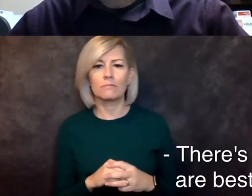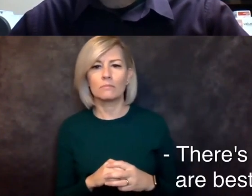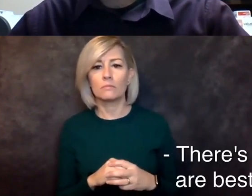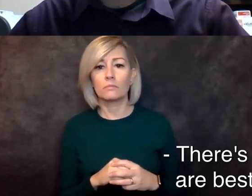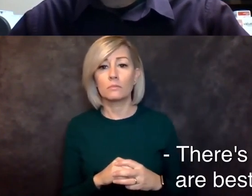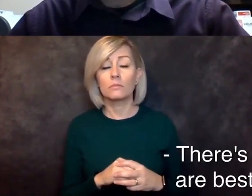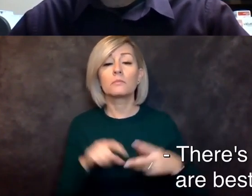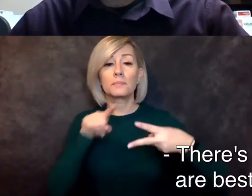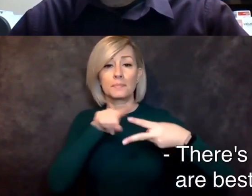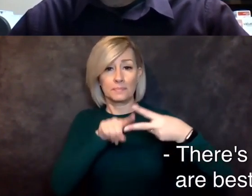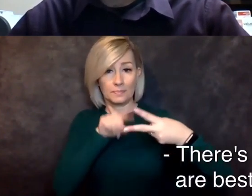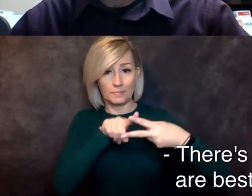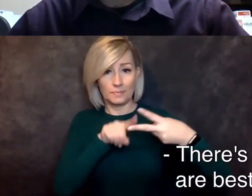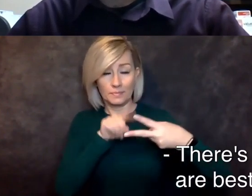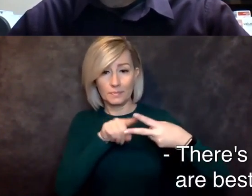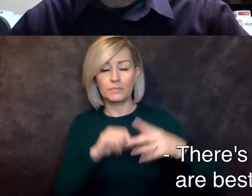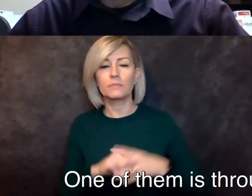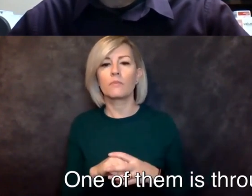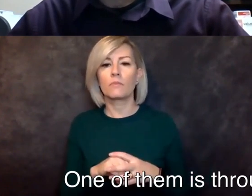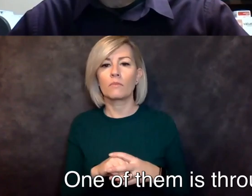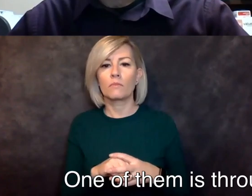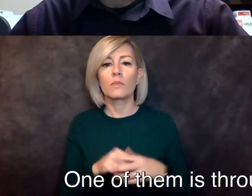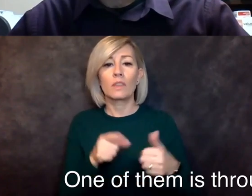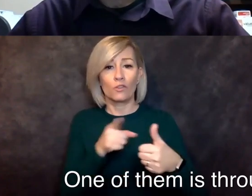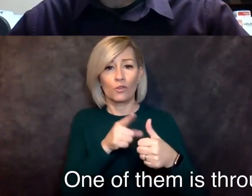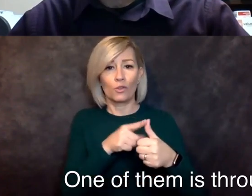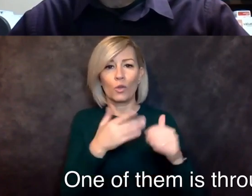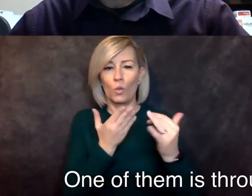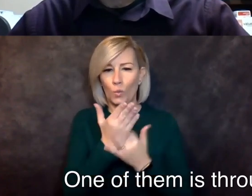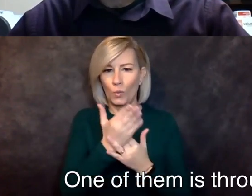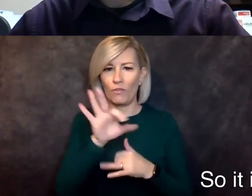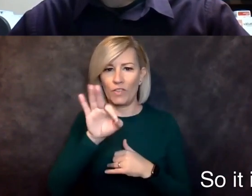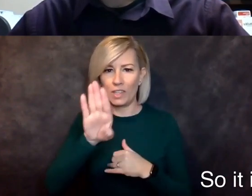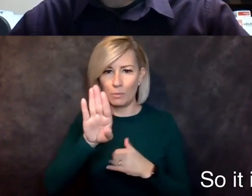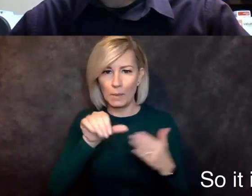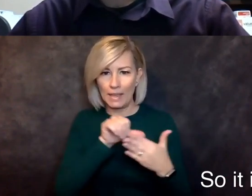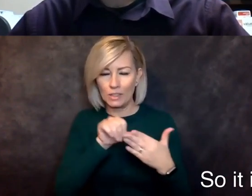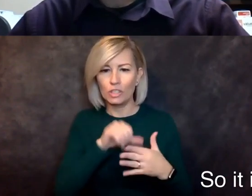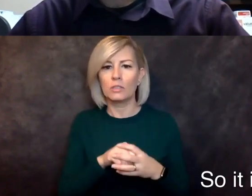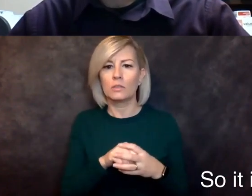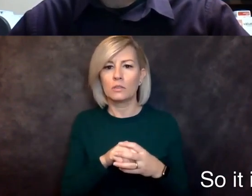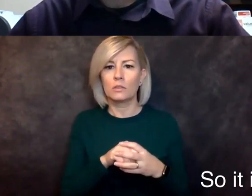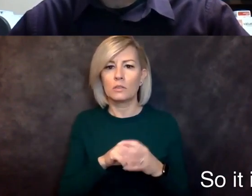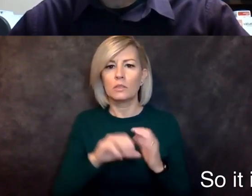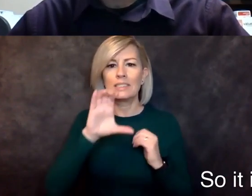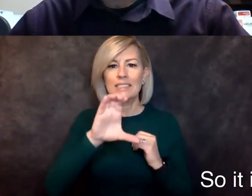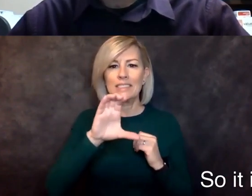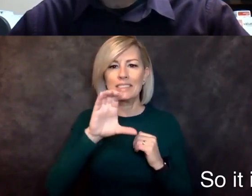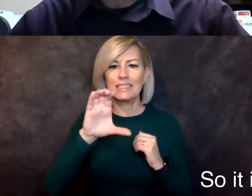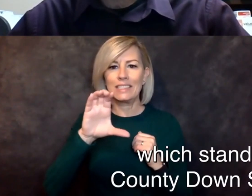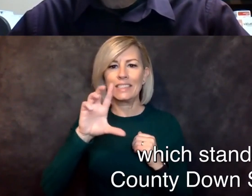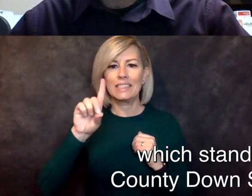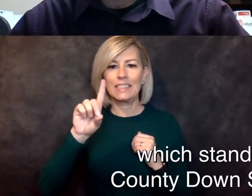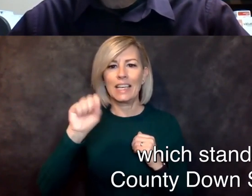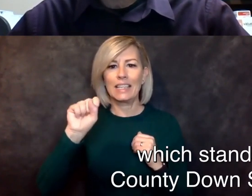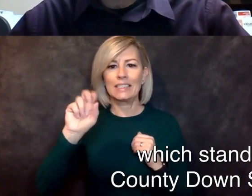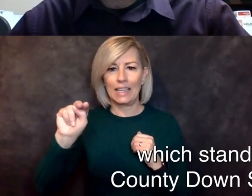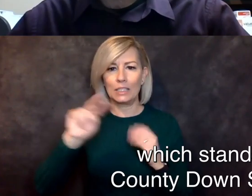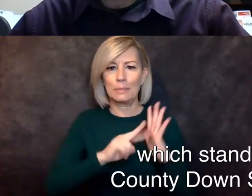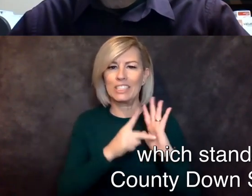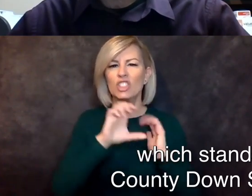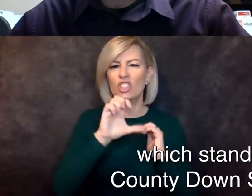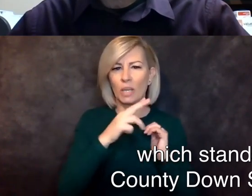There's two ways that are best to reach us. One of them is through our Facebook page. So it is CCDSN, which stands for